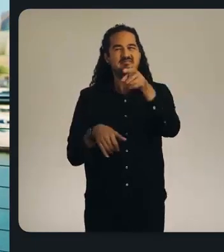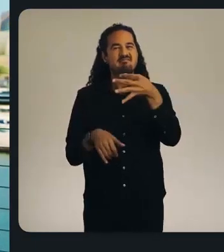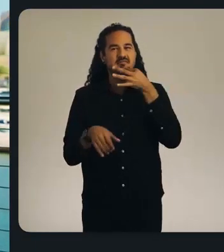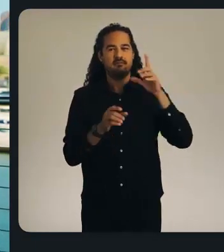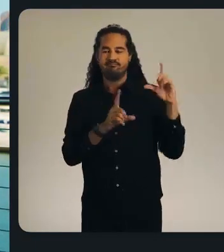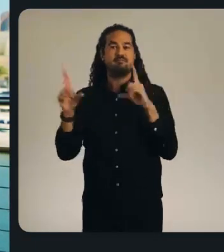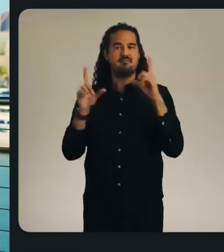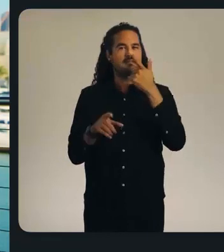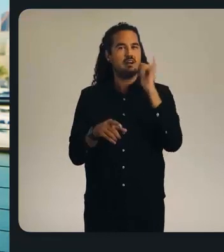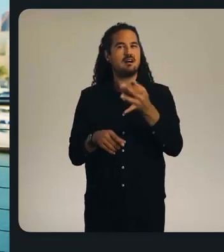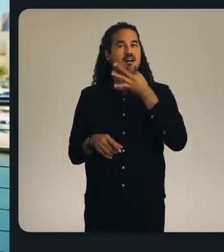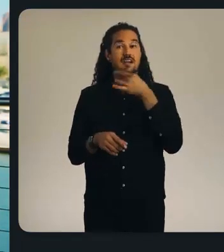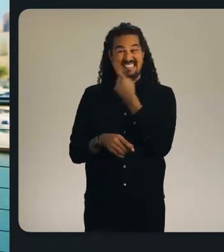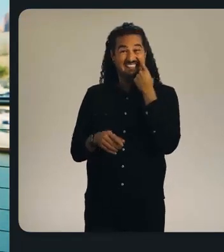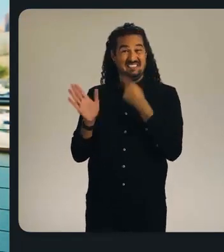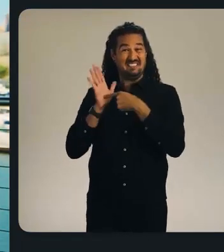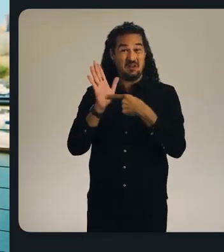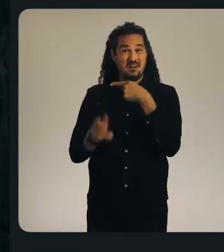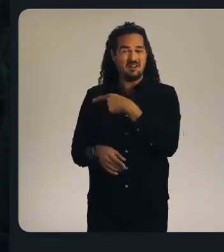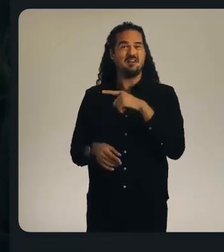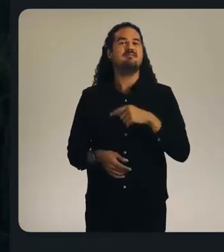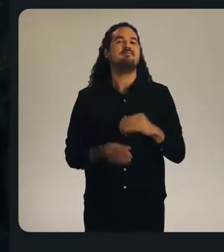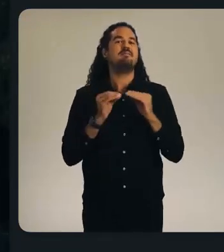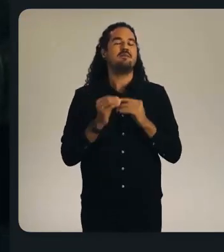saw was shot on iPhone, and we'd love to show you more.